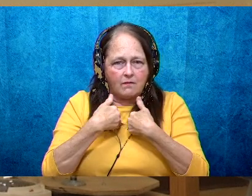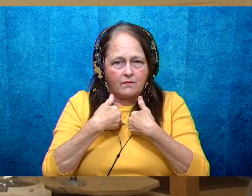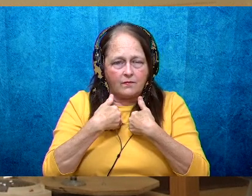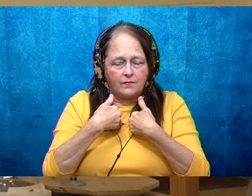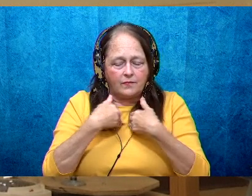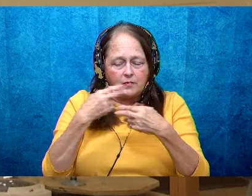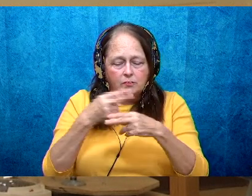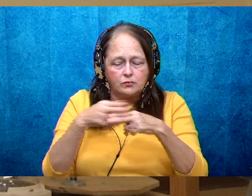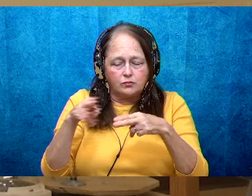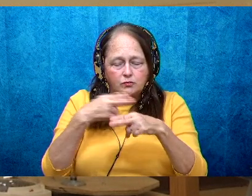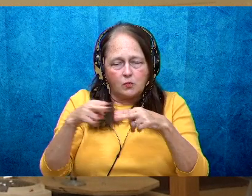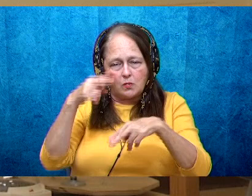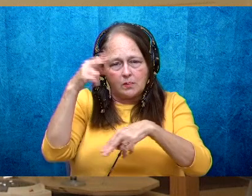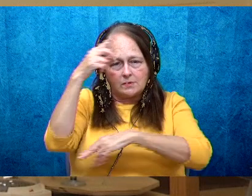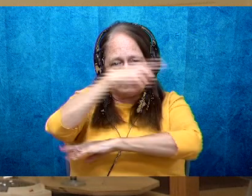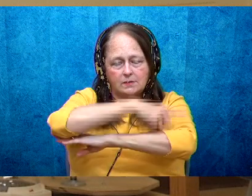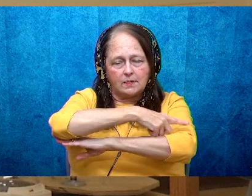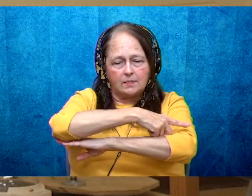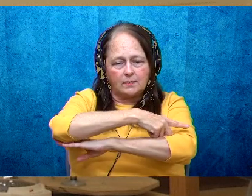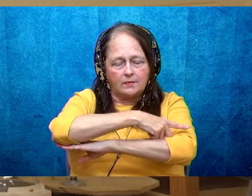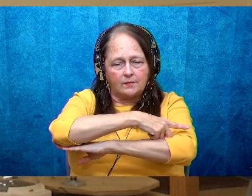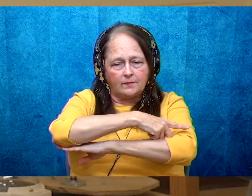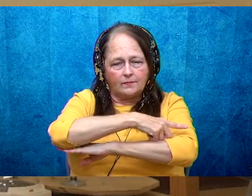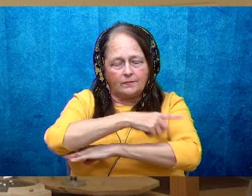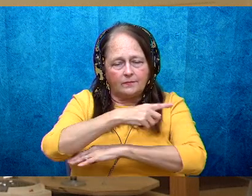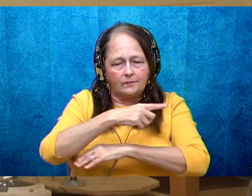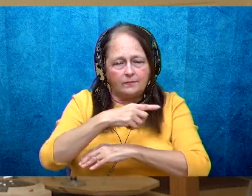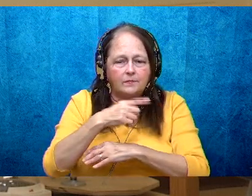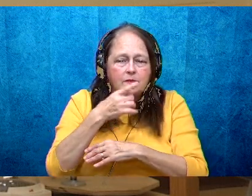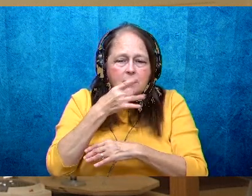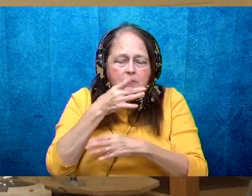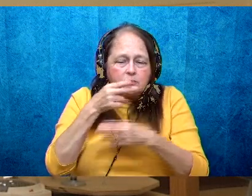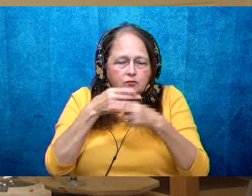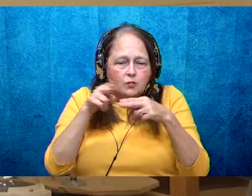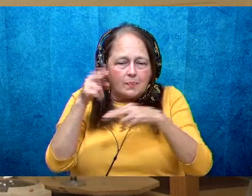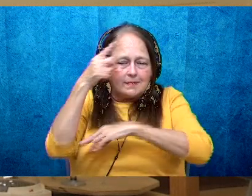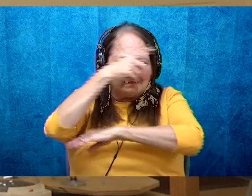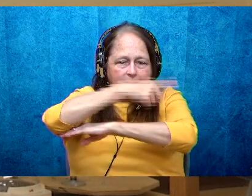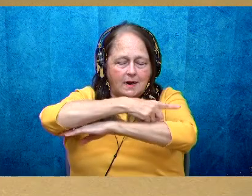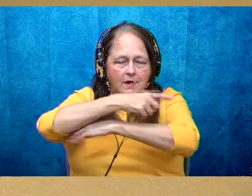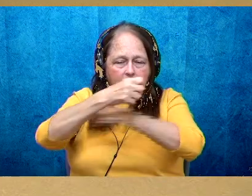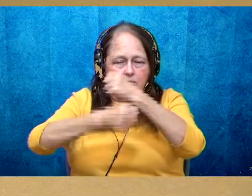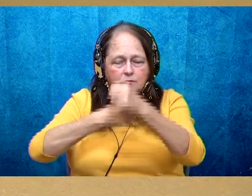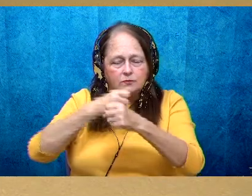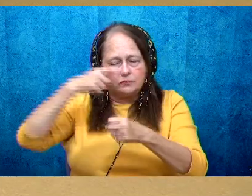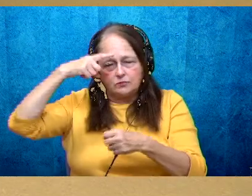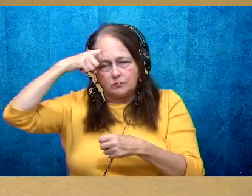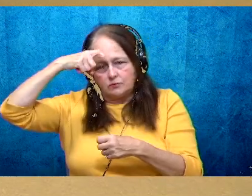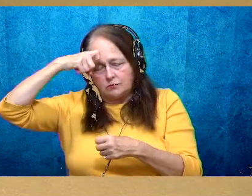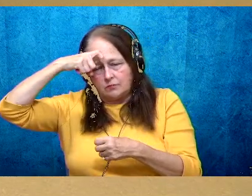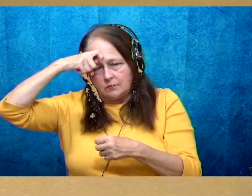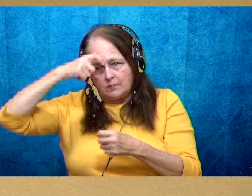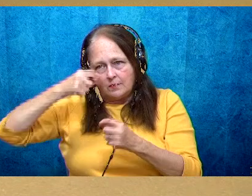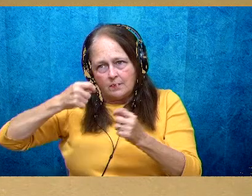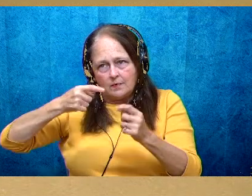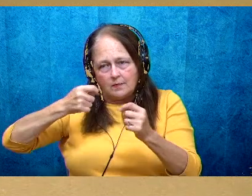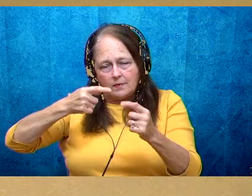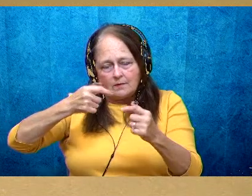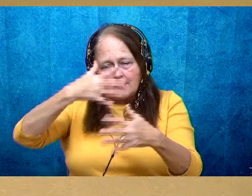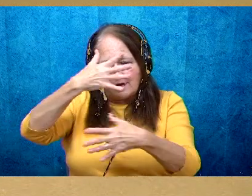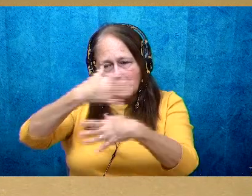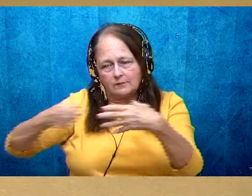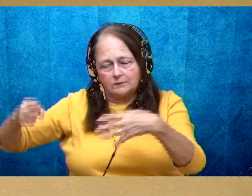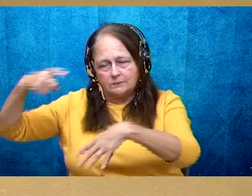the shortest day of the year where we have the least amount of daylight. When we get over here to summer, and I got to speed things up because we're running out of